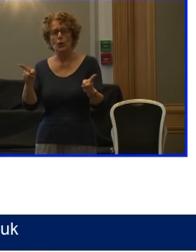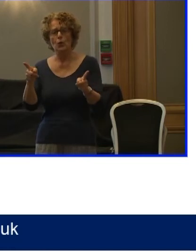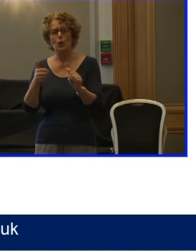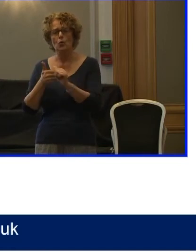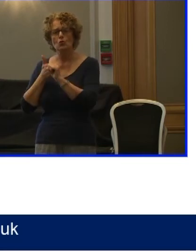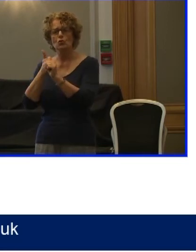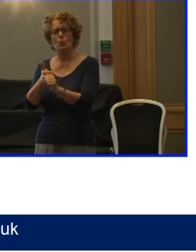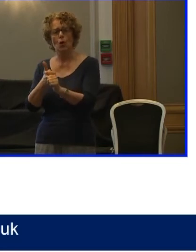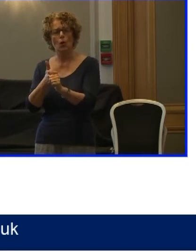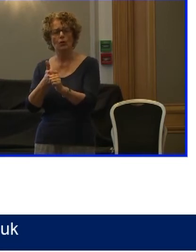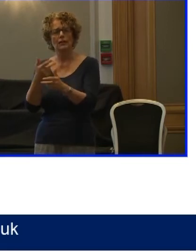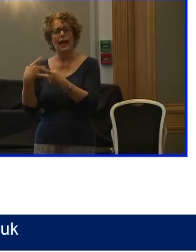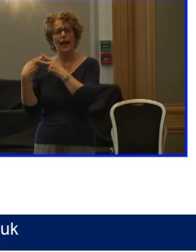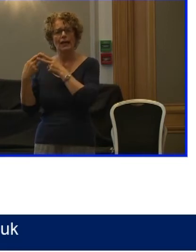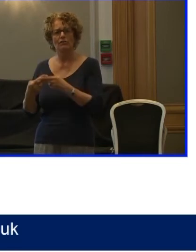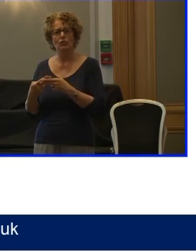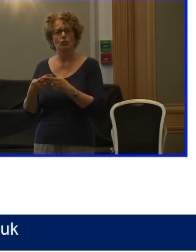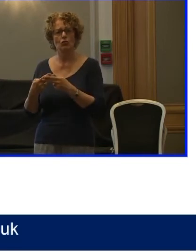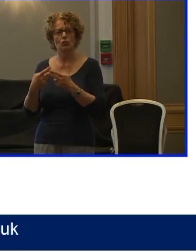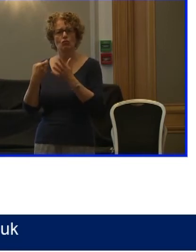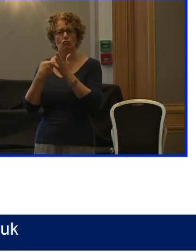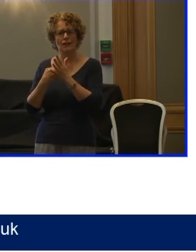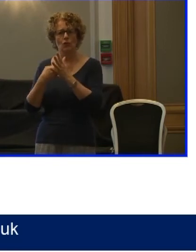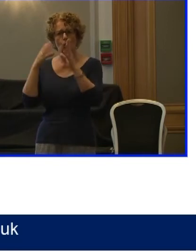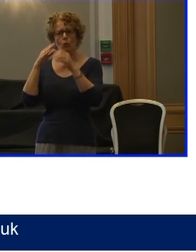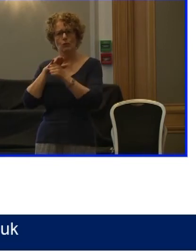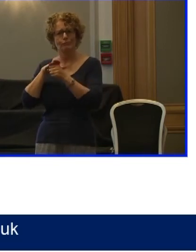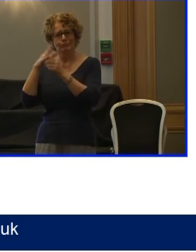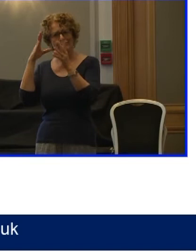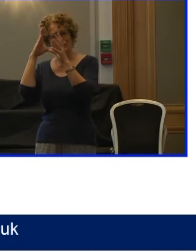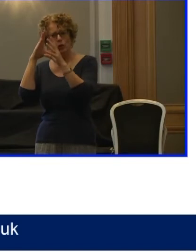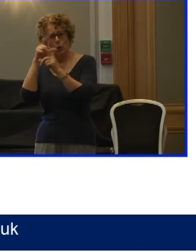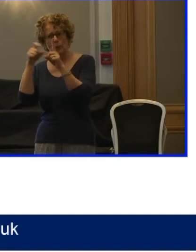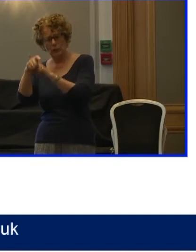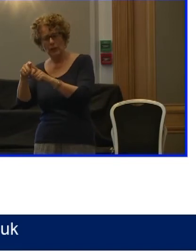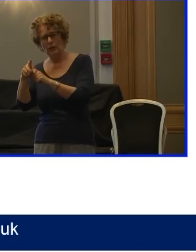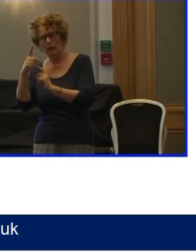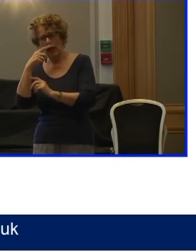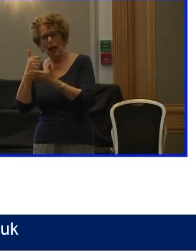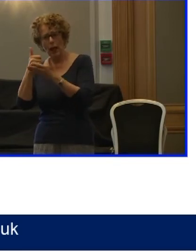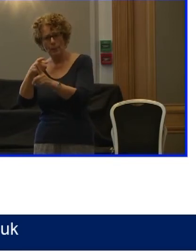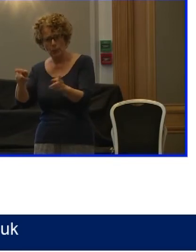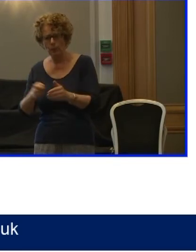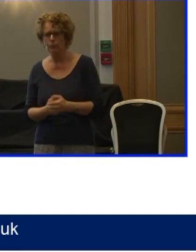retinal dystrophy community to the best of your ability by supporting areas where you need us as well.